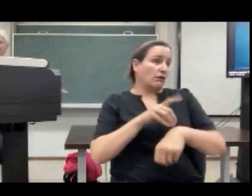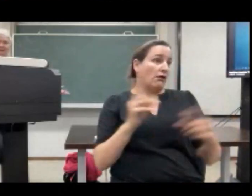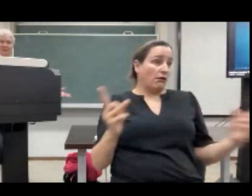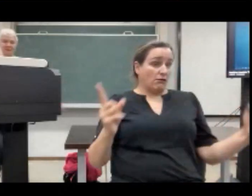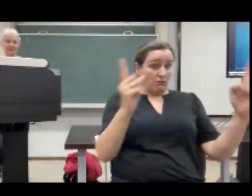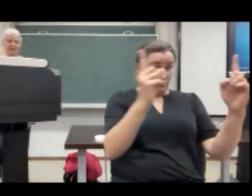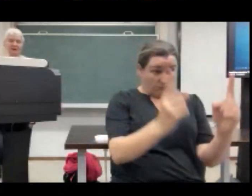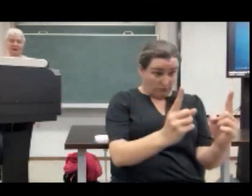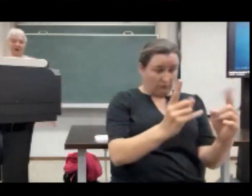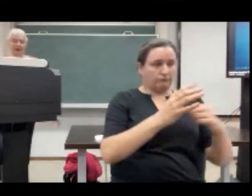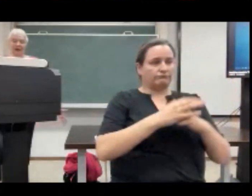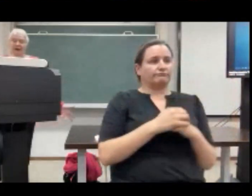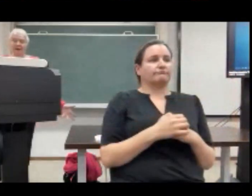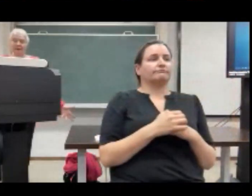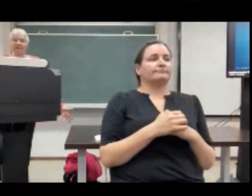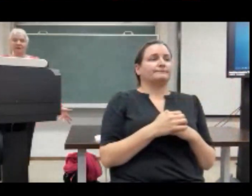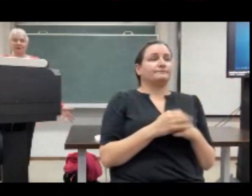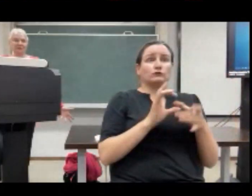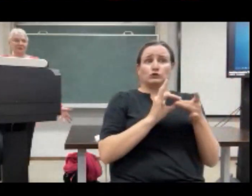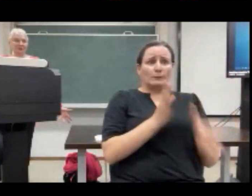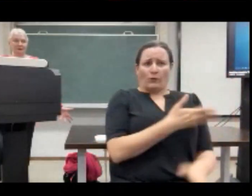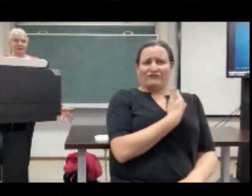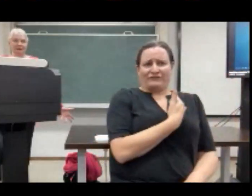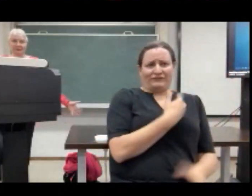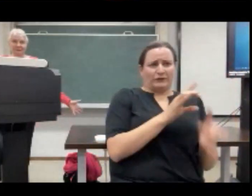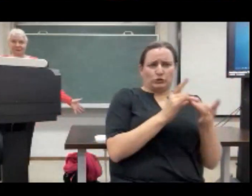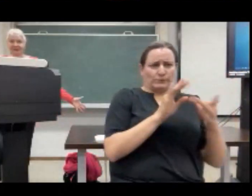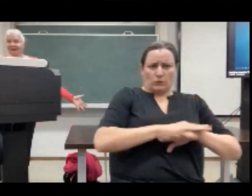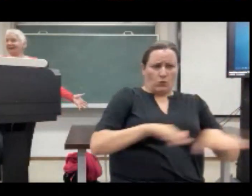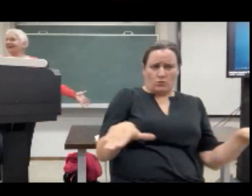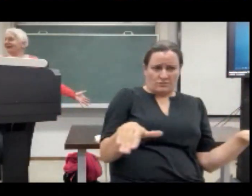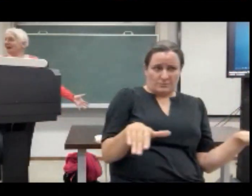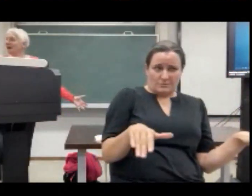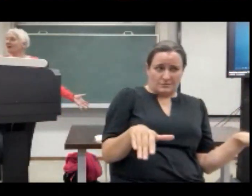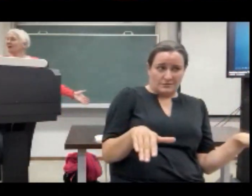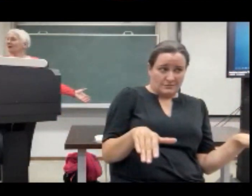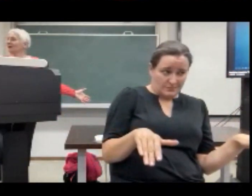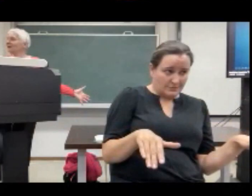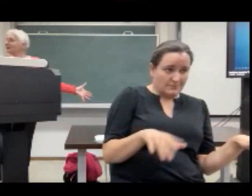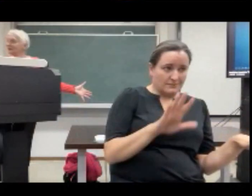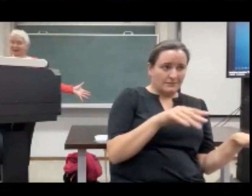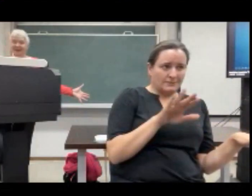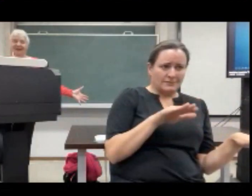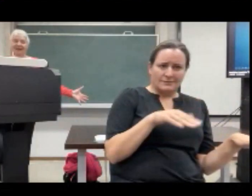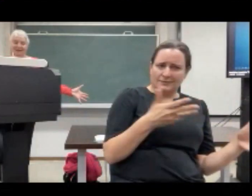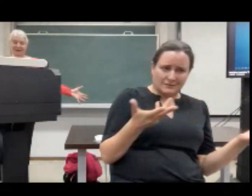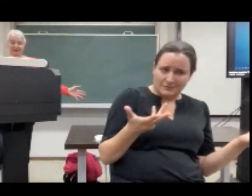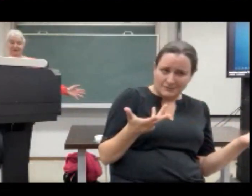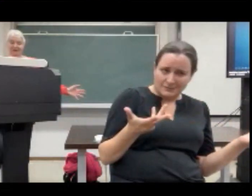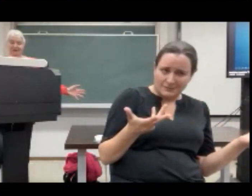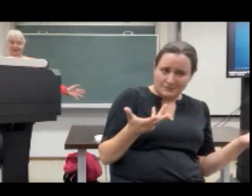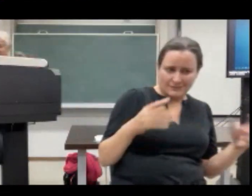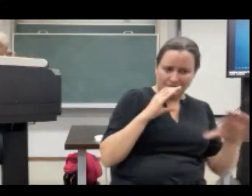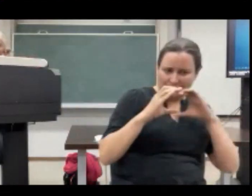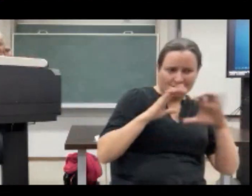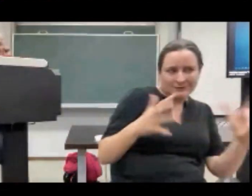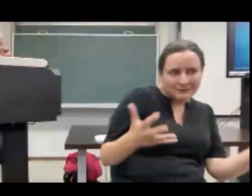patient and the medicals. No interpreters. You think, how on earth?